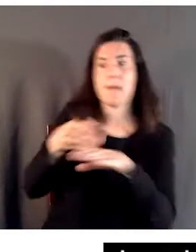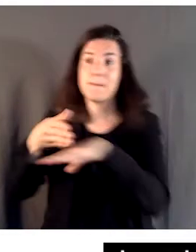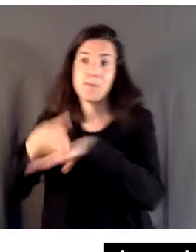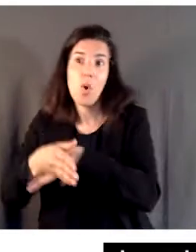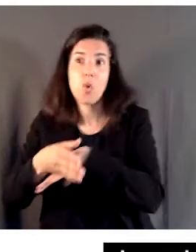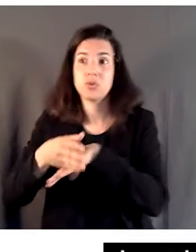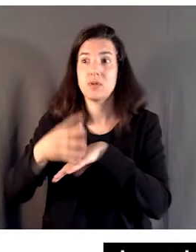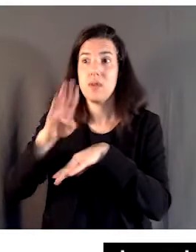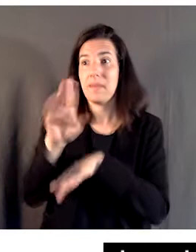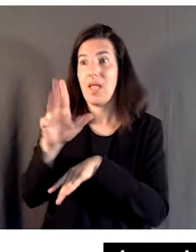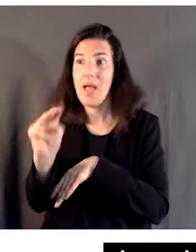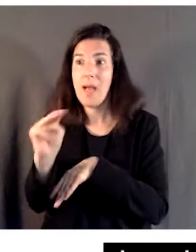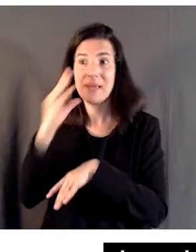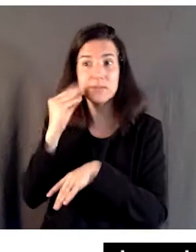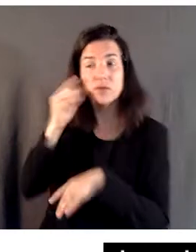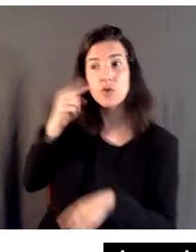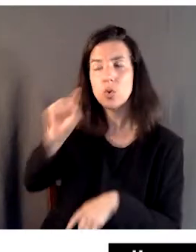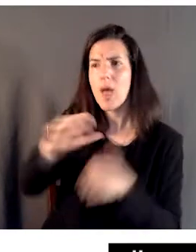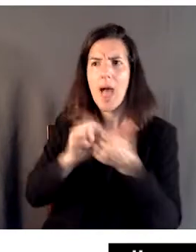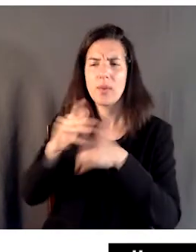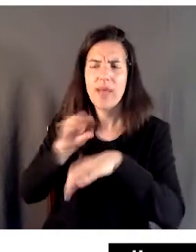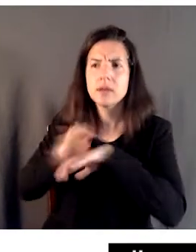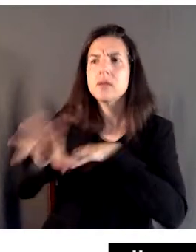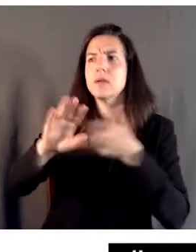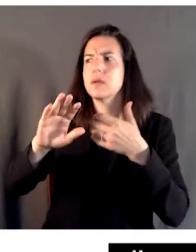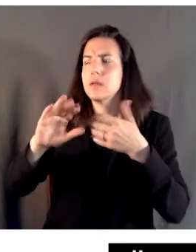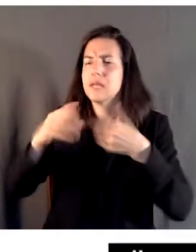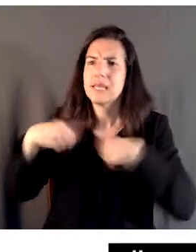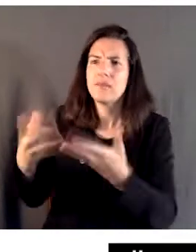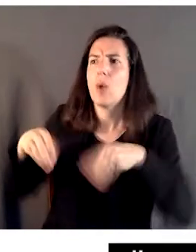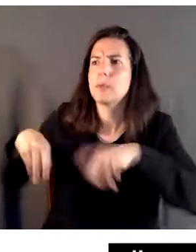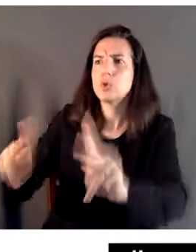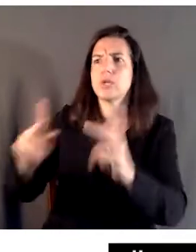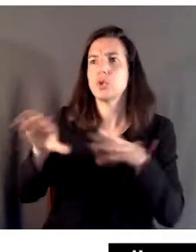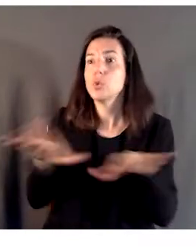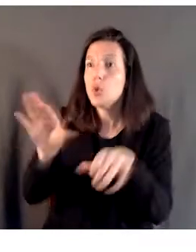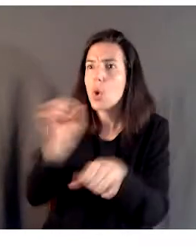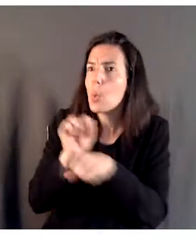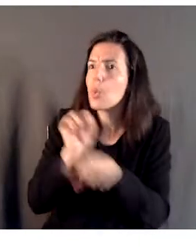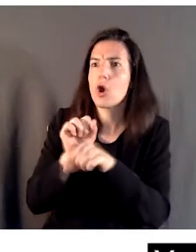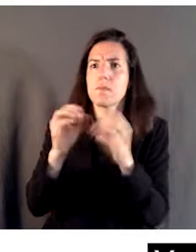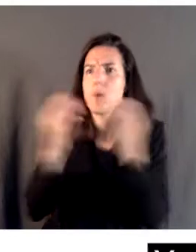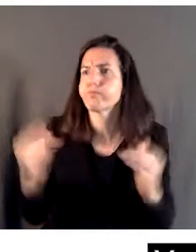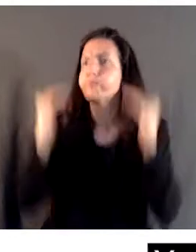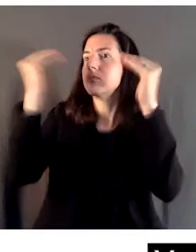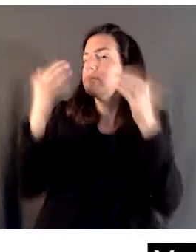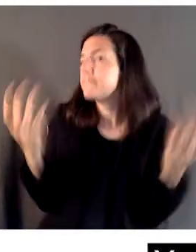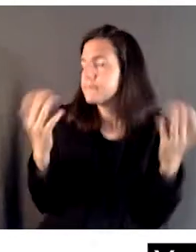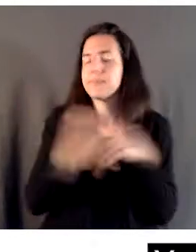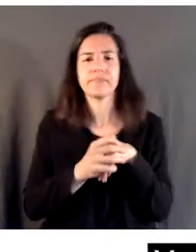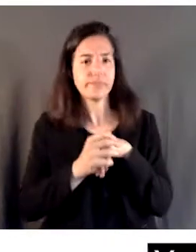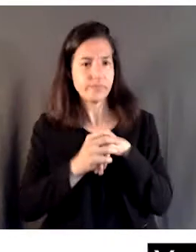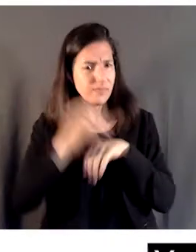in our community to hopefully open doors and allow you to do the work you do at an even greater scale. Yeah. So